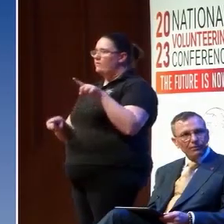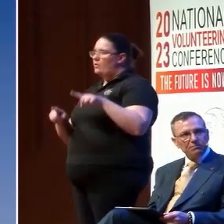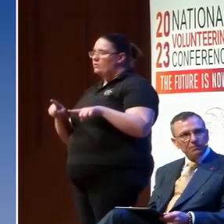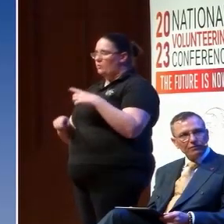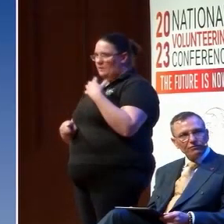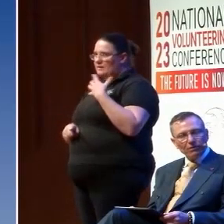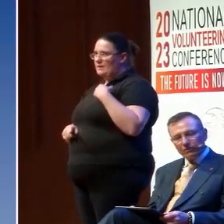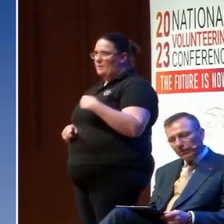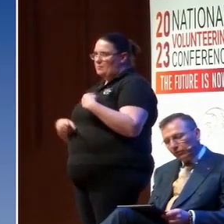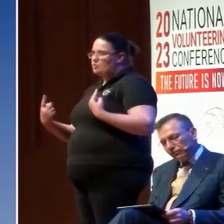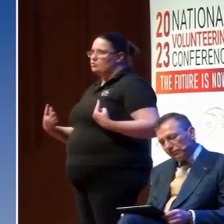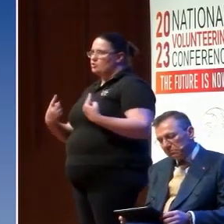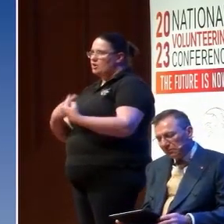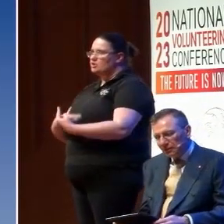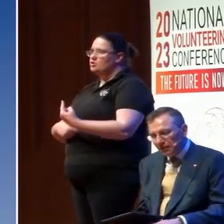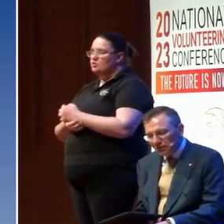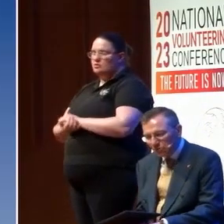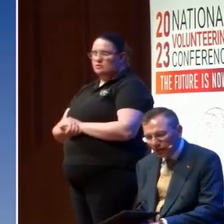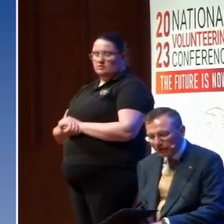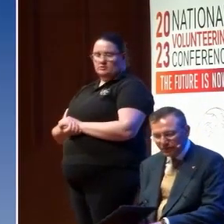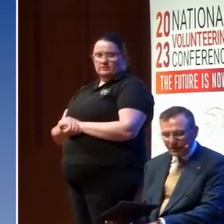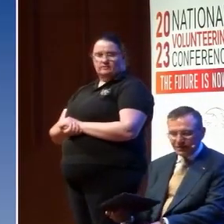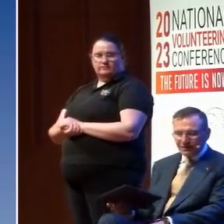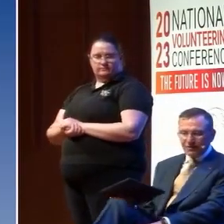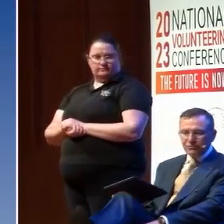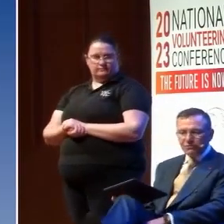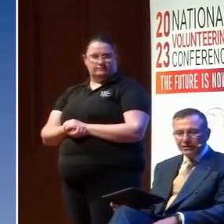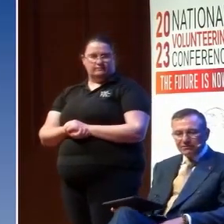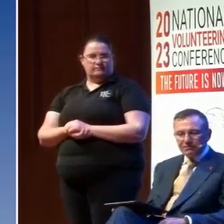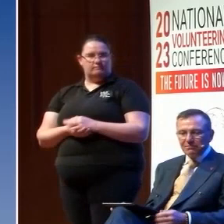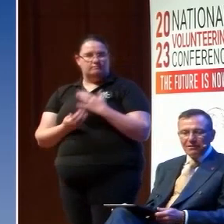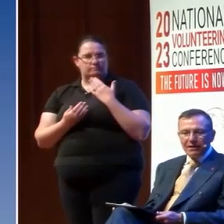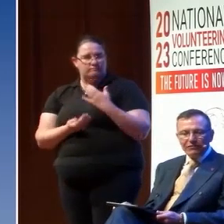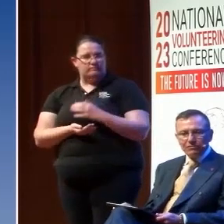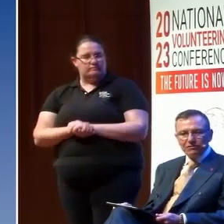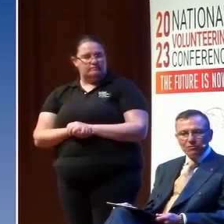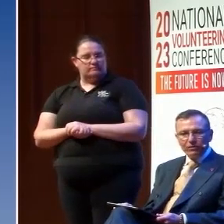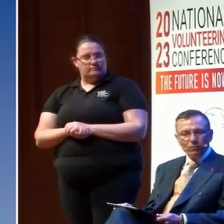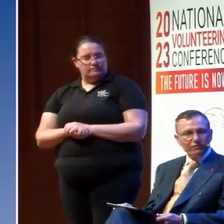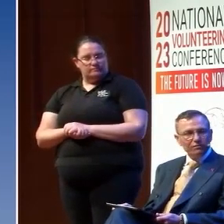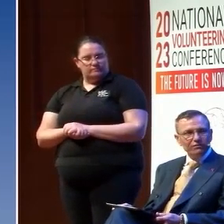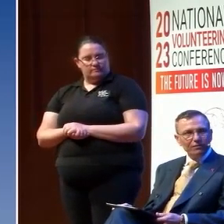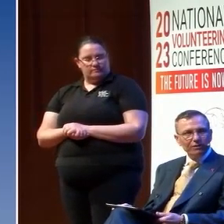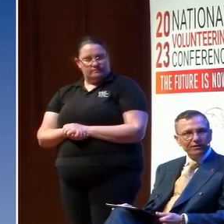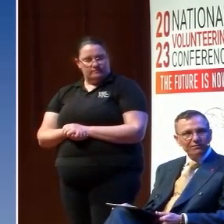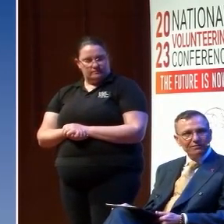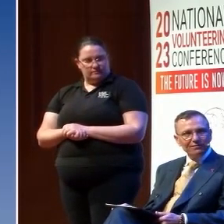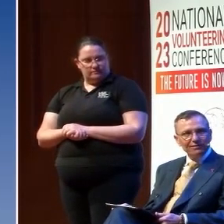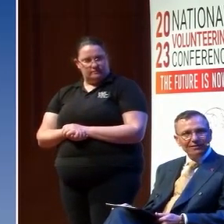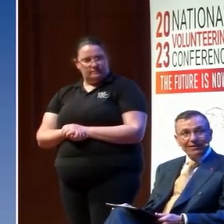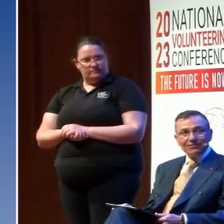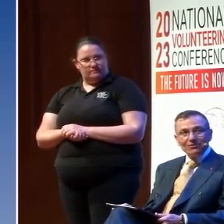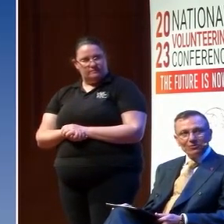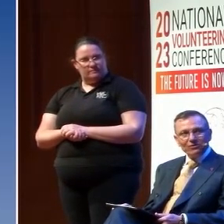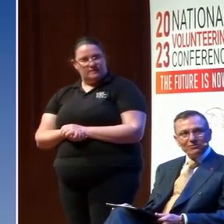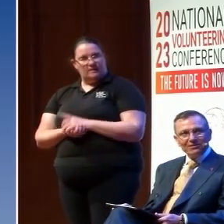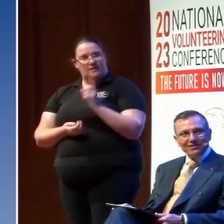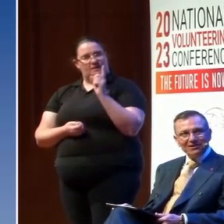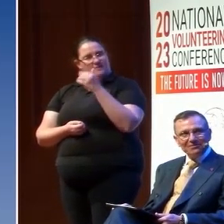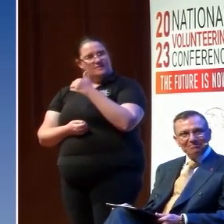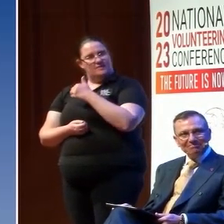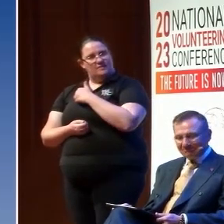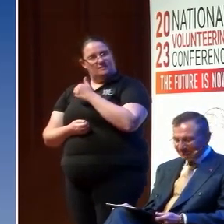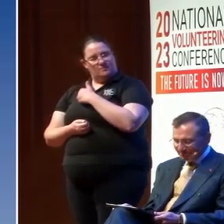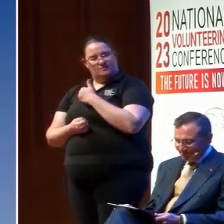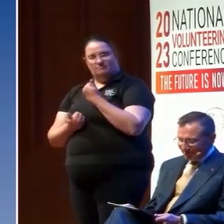That's great. Thanks, Mo. And it was a great, announcement this morning, one to be celebrated. There's a lot of work to be done